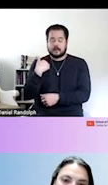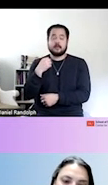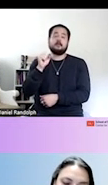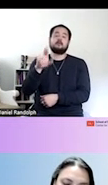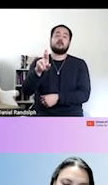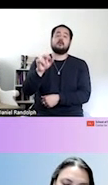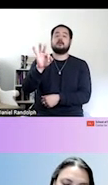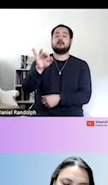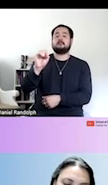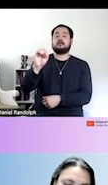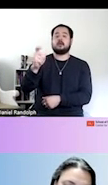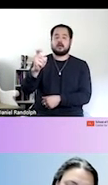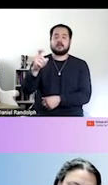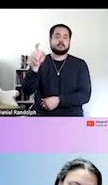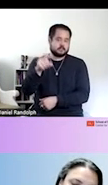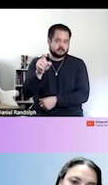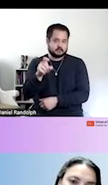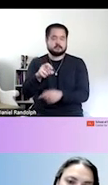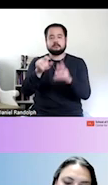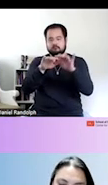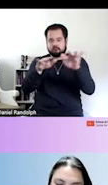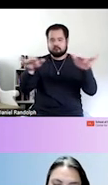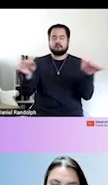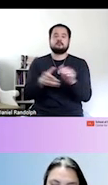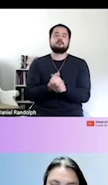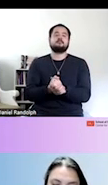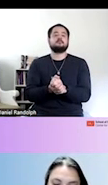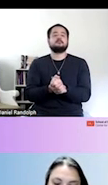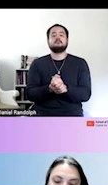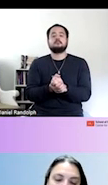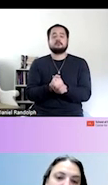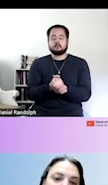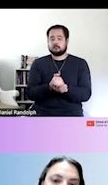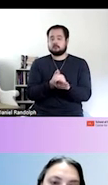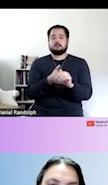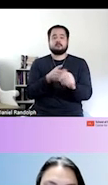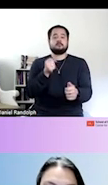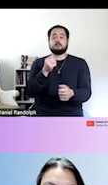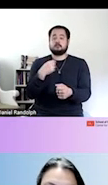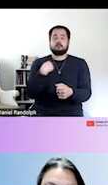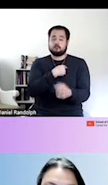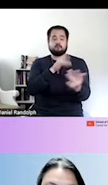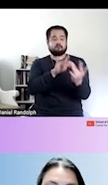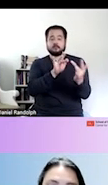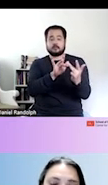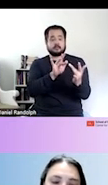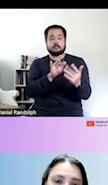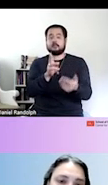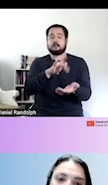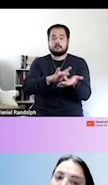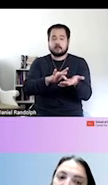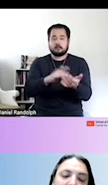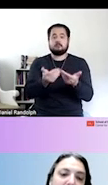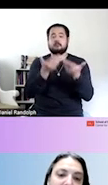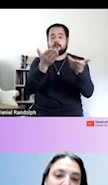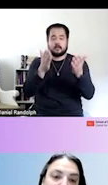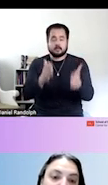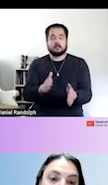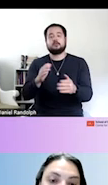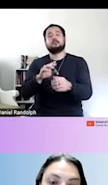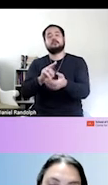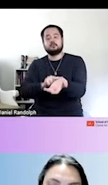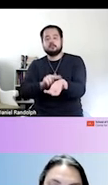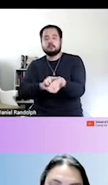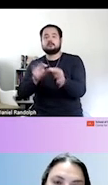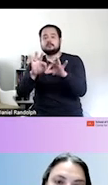have vetted them with medical equipment providers, nurses, and families to see if they are helpful. Again, just a